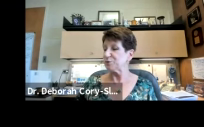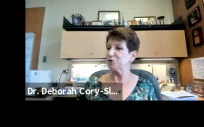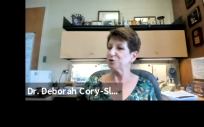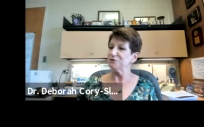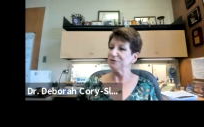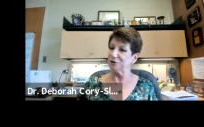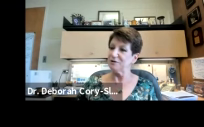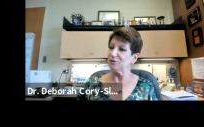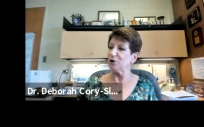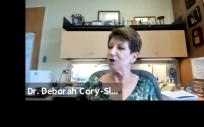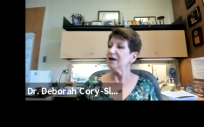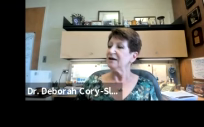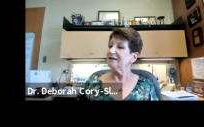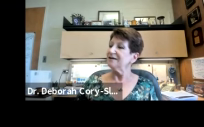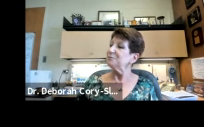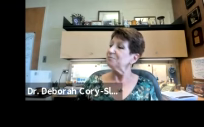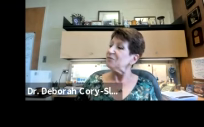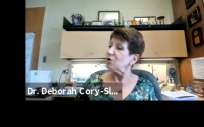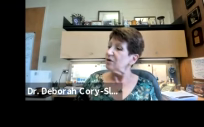which I'm sure you've heard of, or